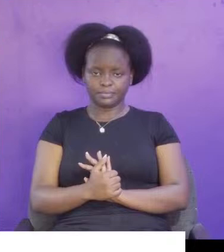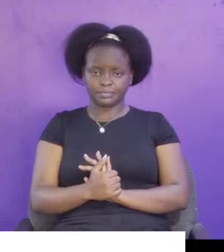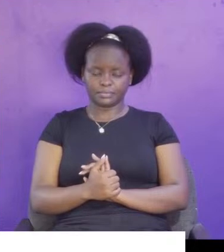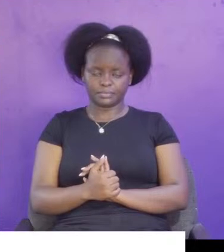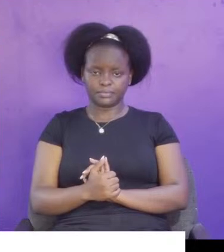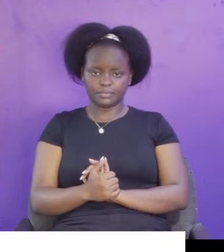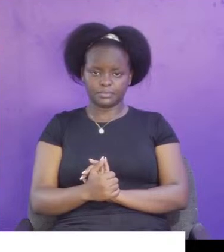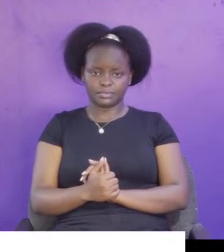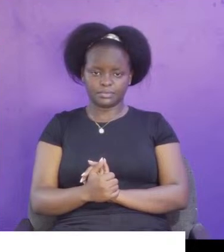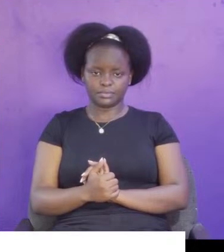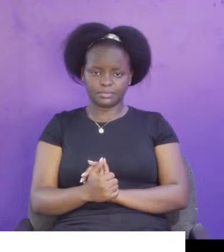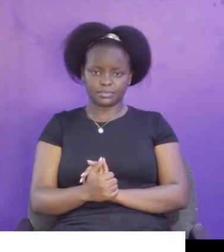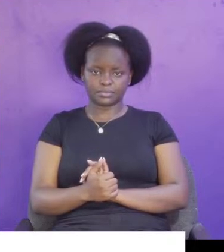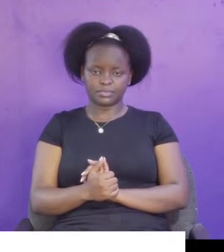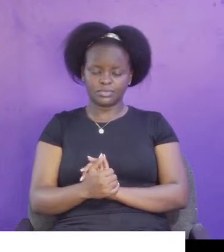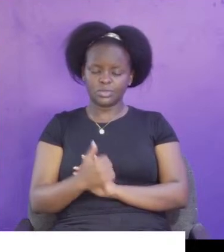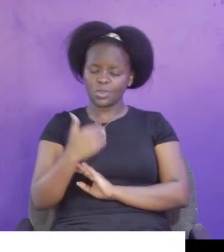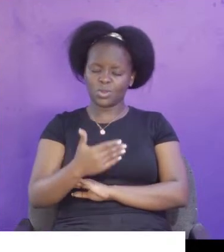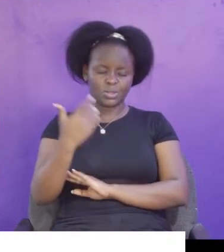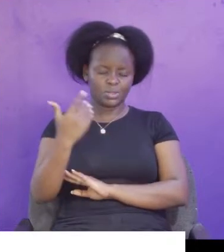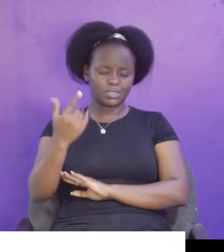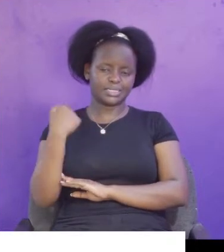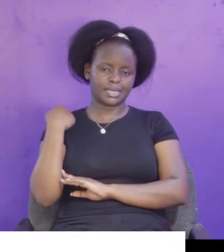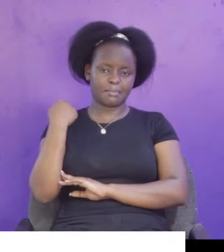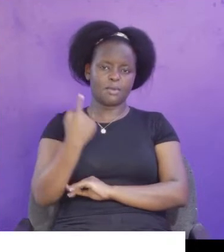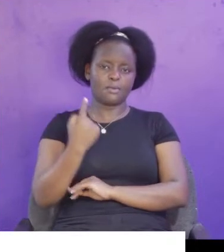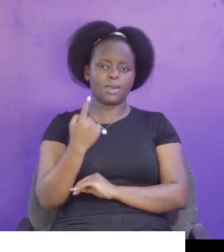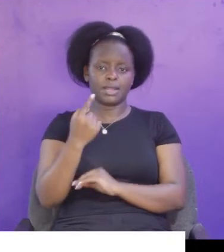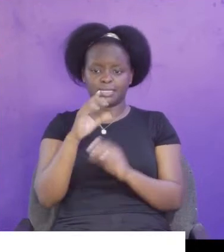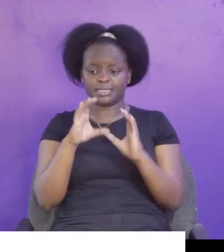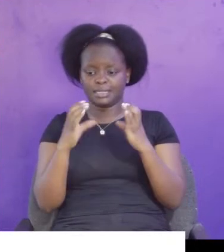He was always number 1 in class.